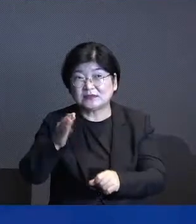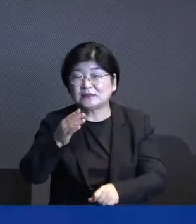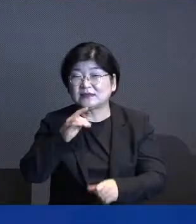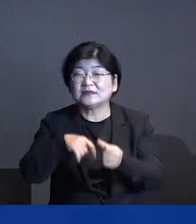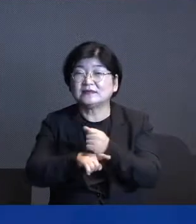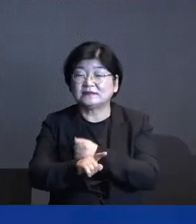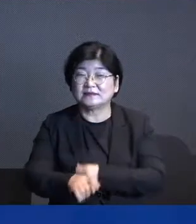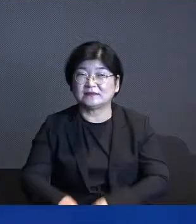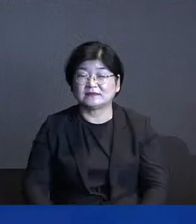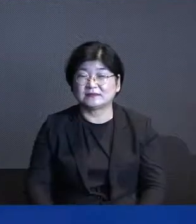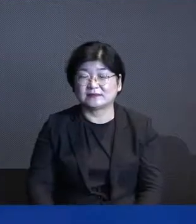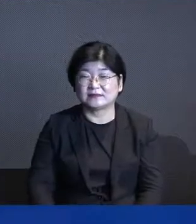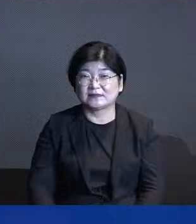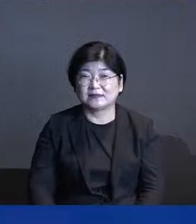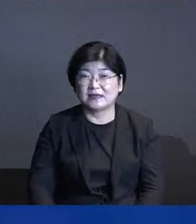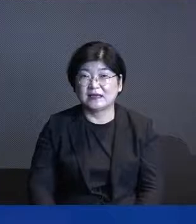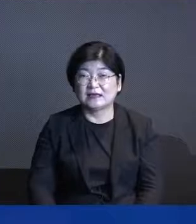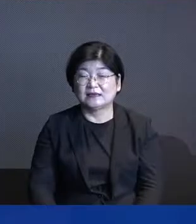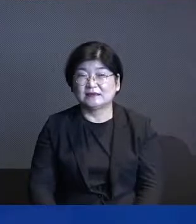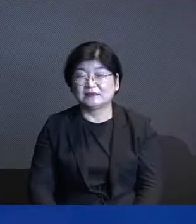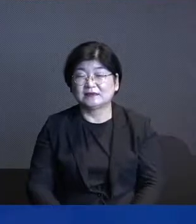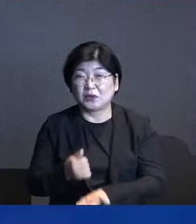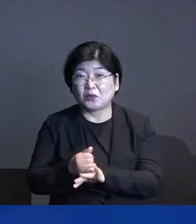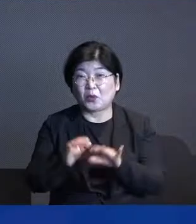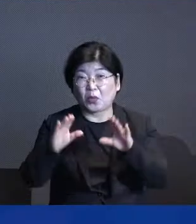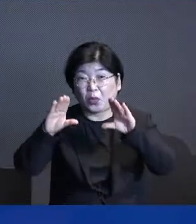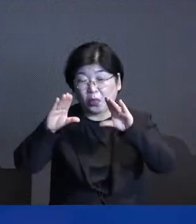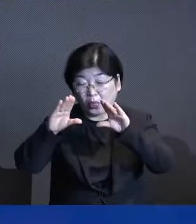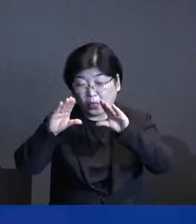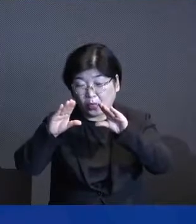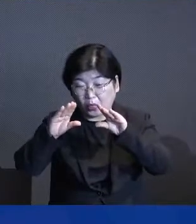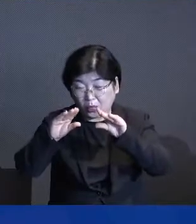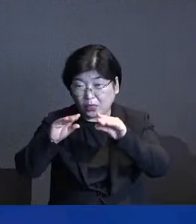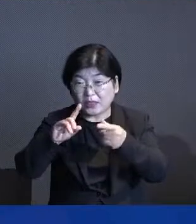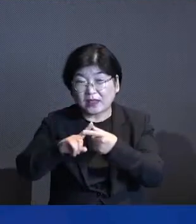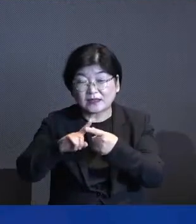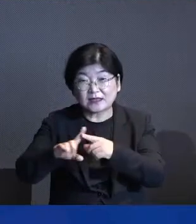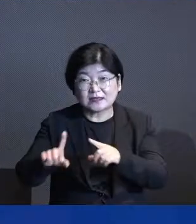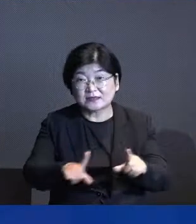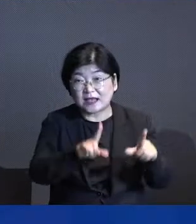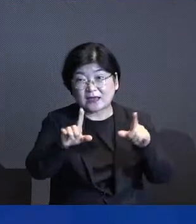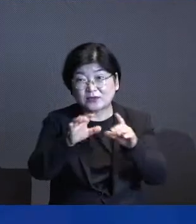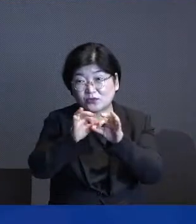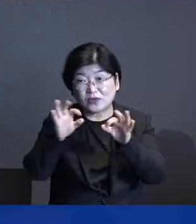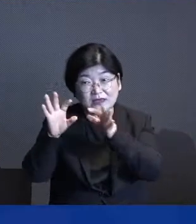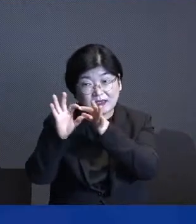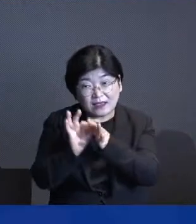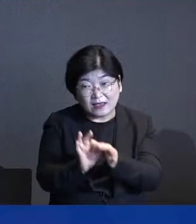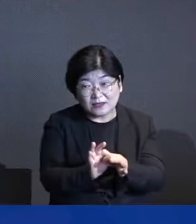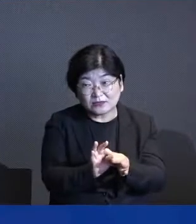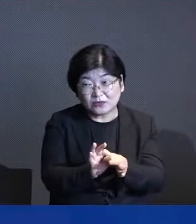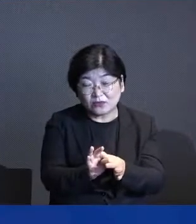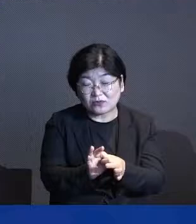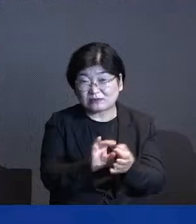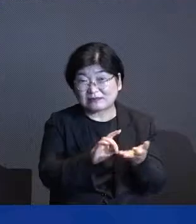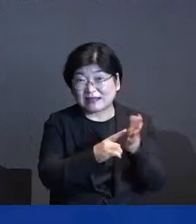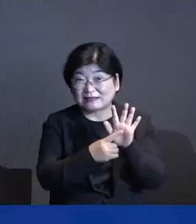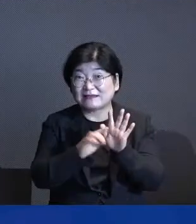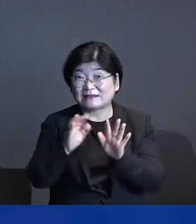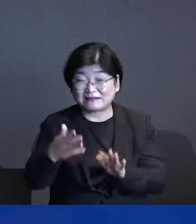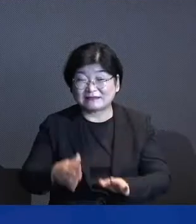thinning occurs throughout the lifespan, but at the same time it can represent efficiency. So